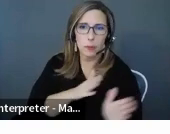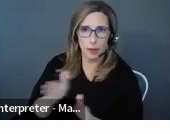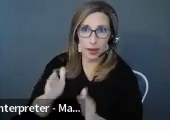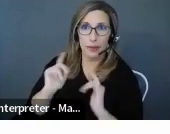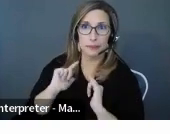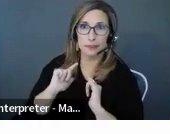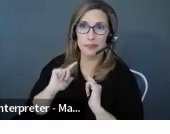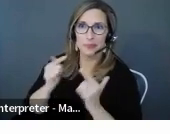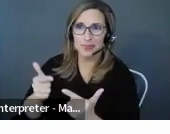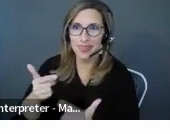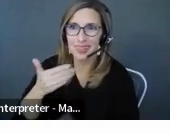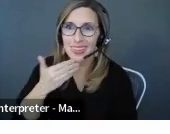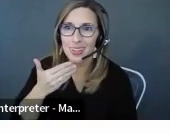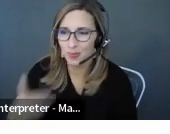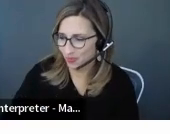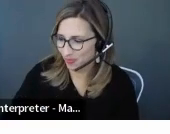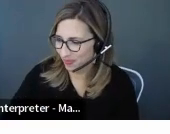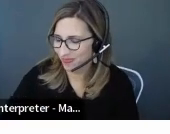Next slide, please.